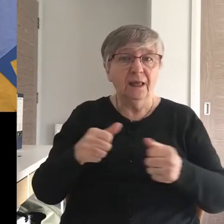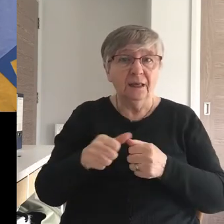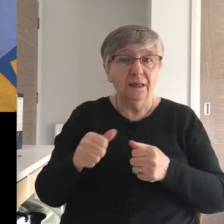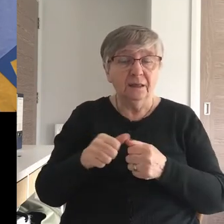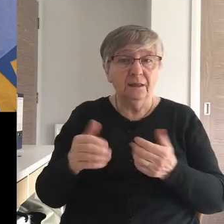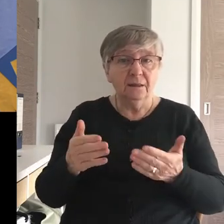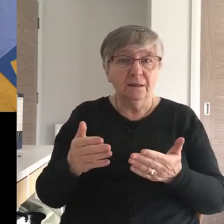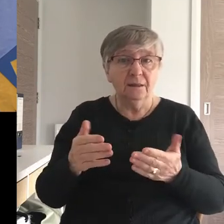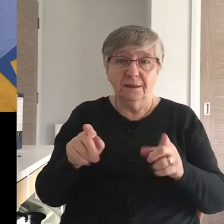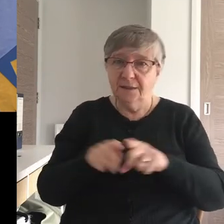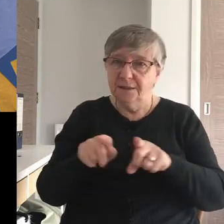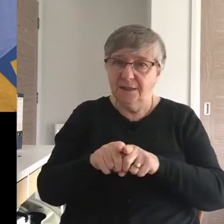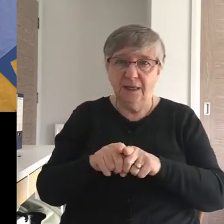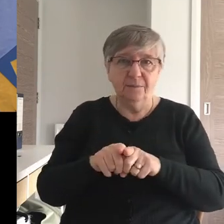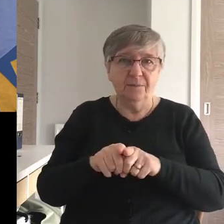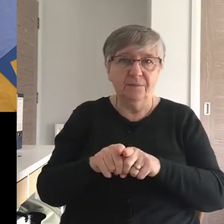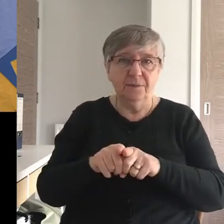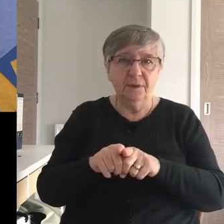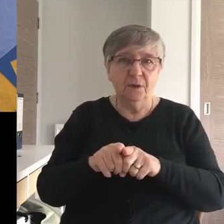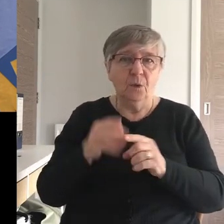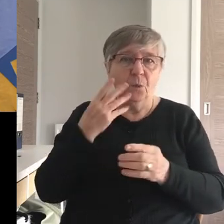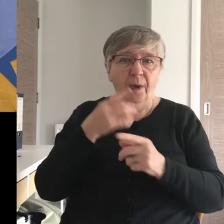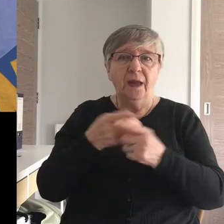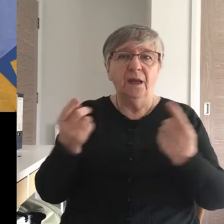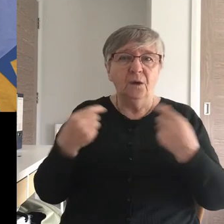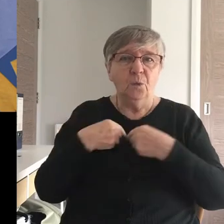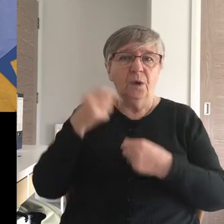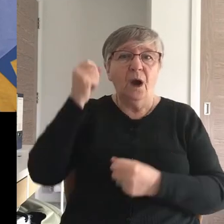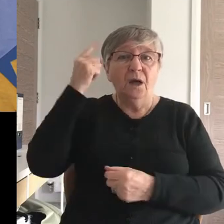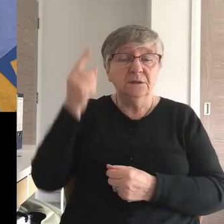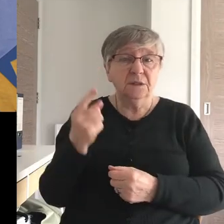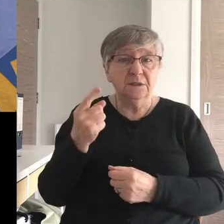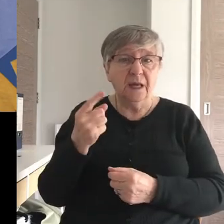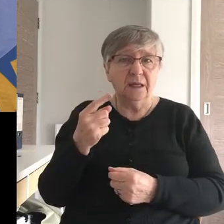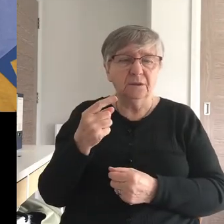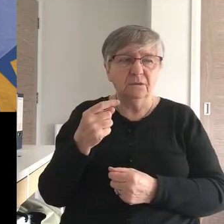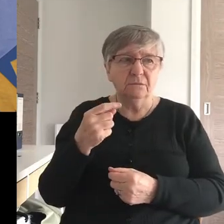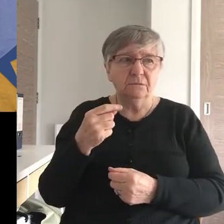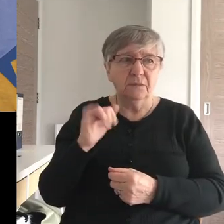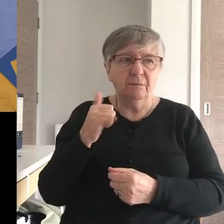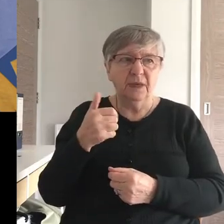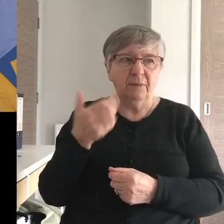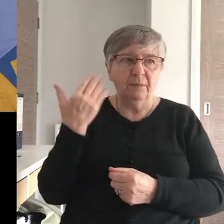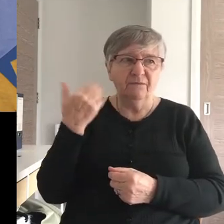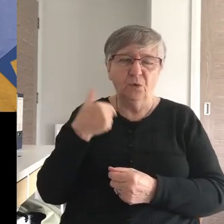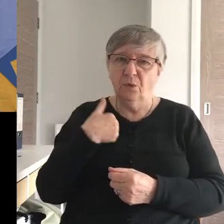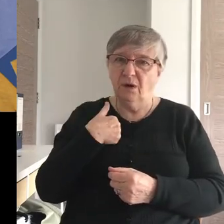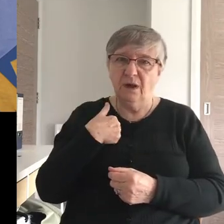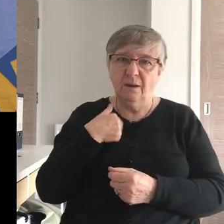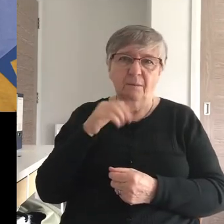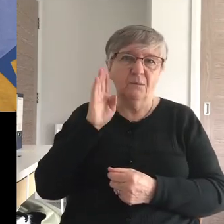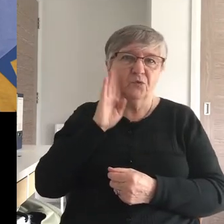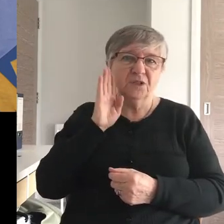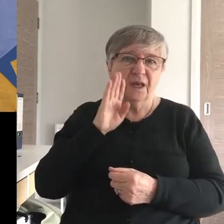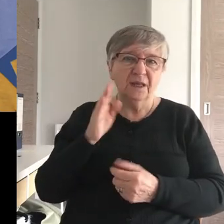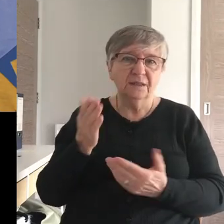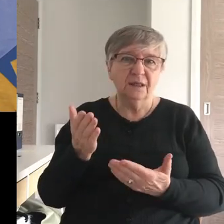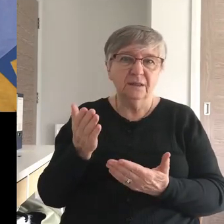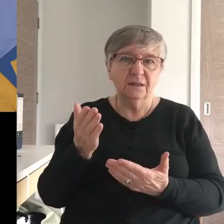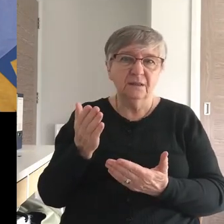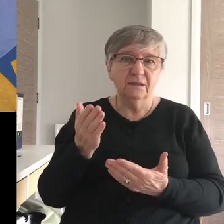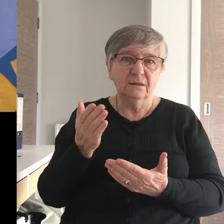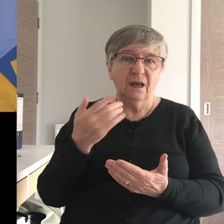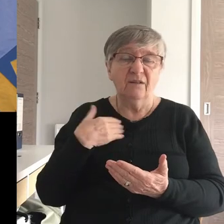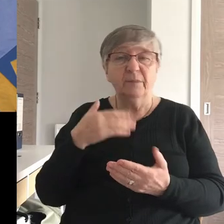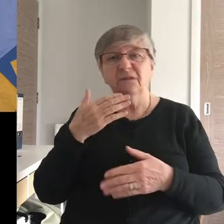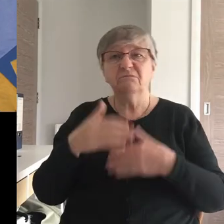too the recognition that maybe I've been kidding myself on. Maybe I've just been going through